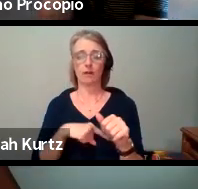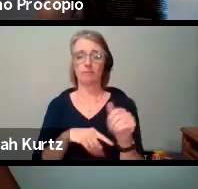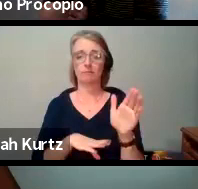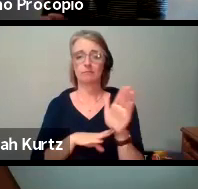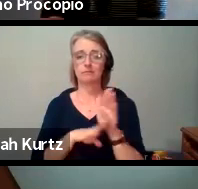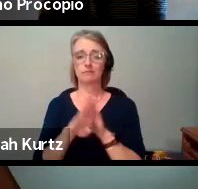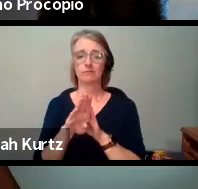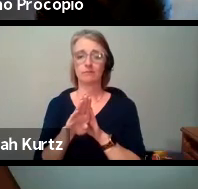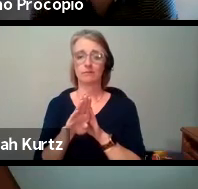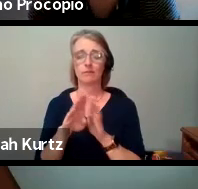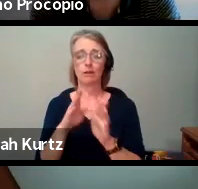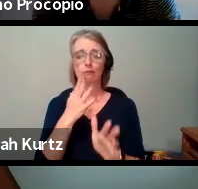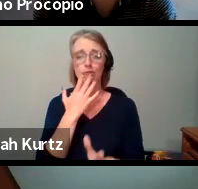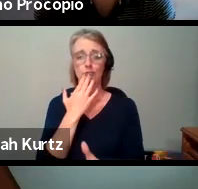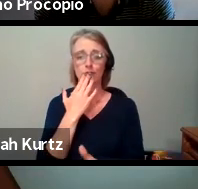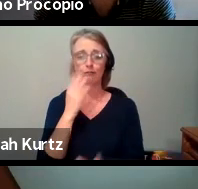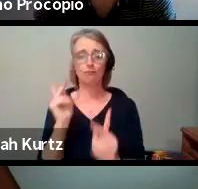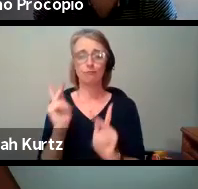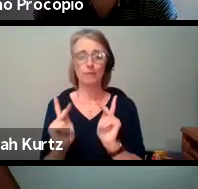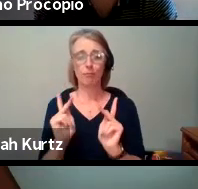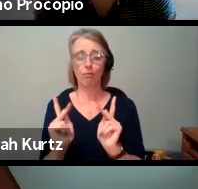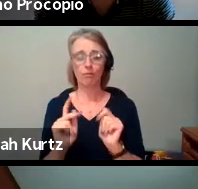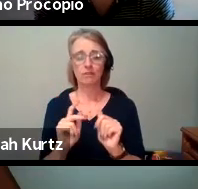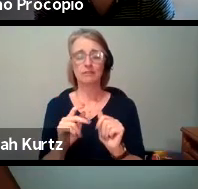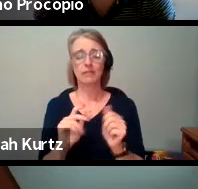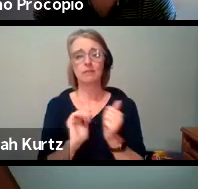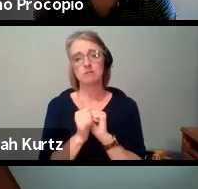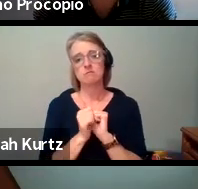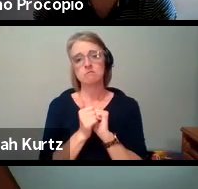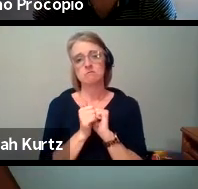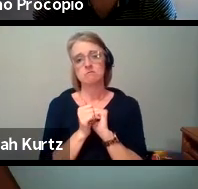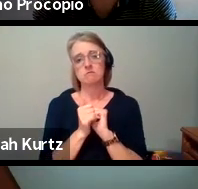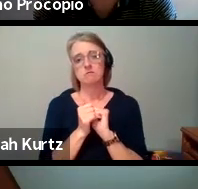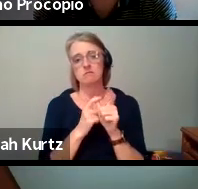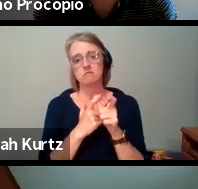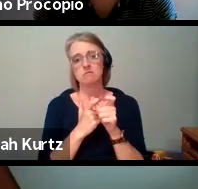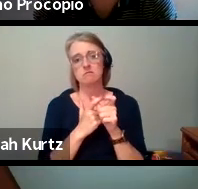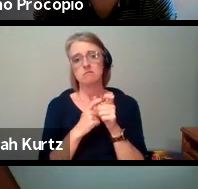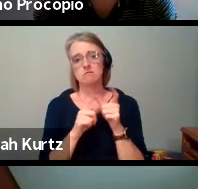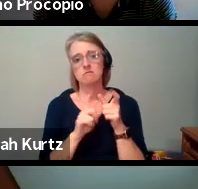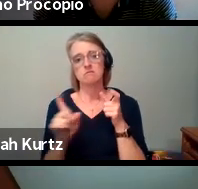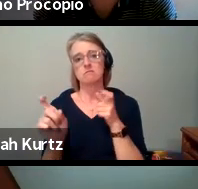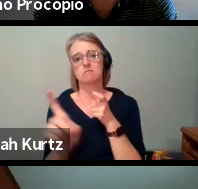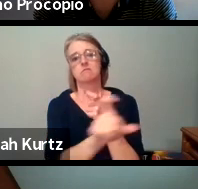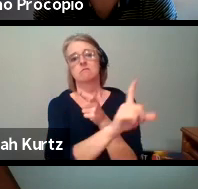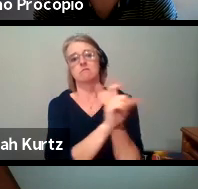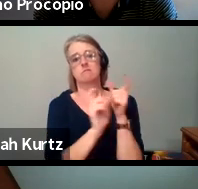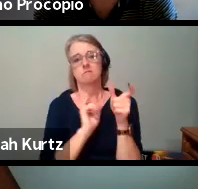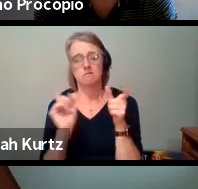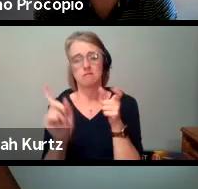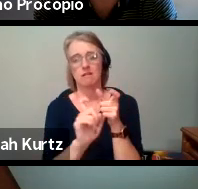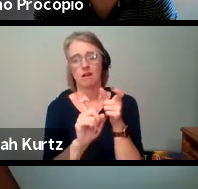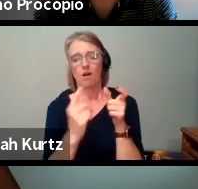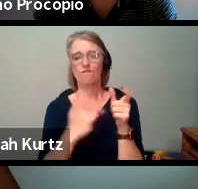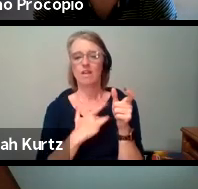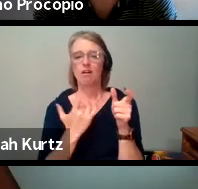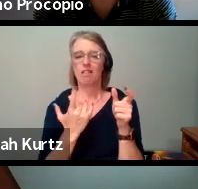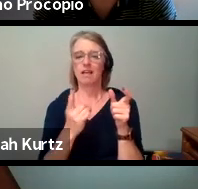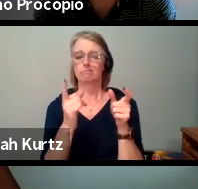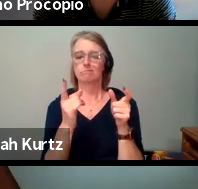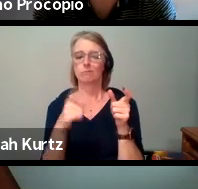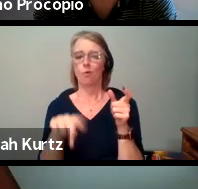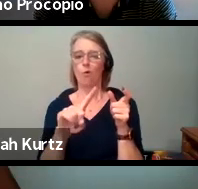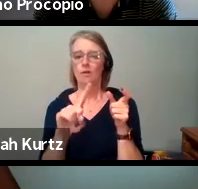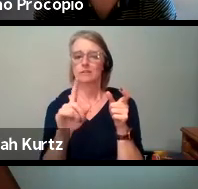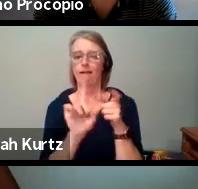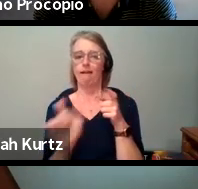as a race of people. It's like running a race and somebody gets 2 laps a head start. And so